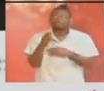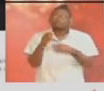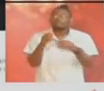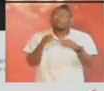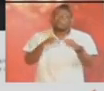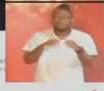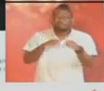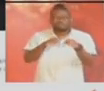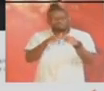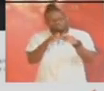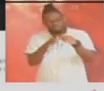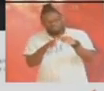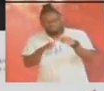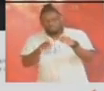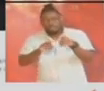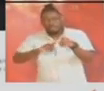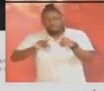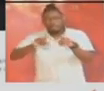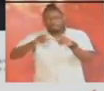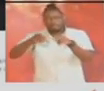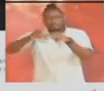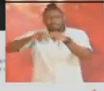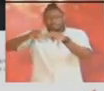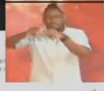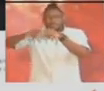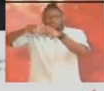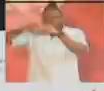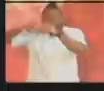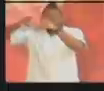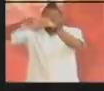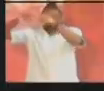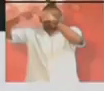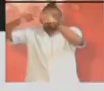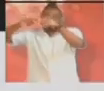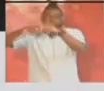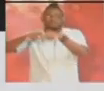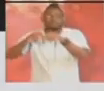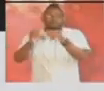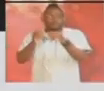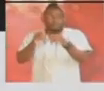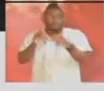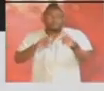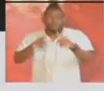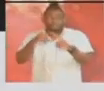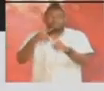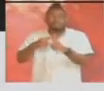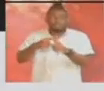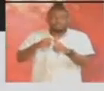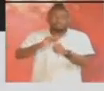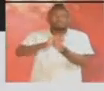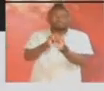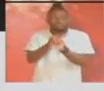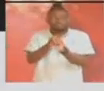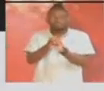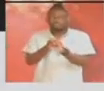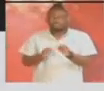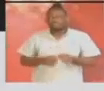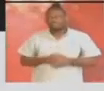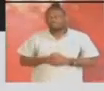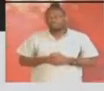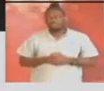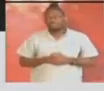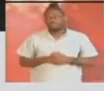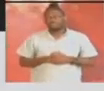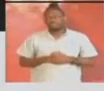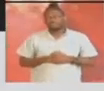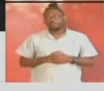which suggests that we are now having increasing numbers and we're actually moving upwards. No, let's go back. The gray and the